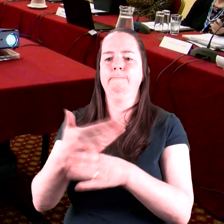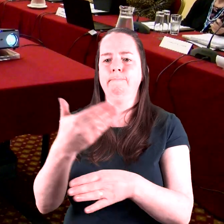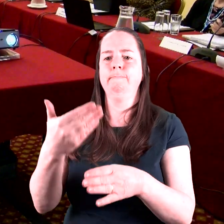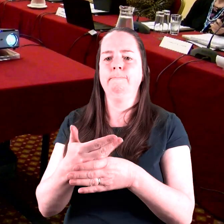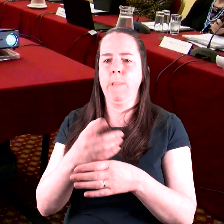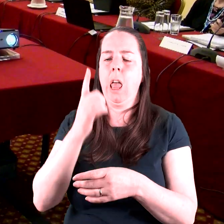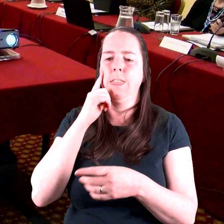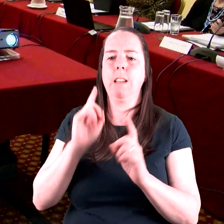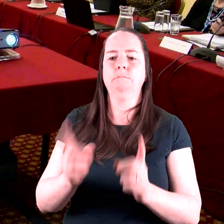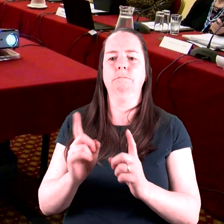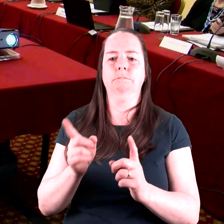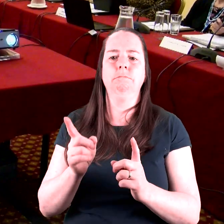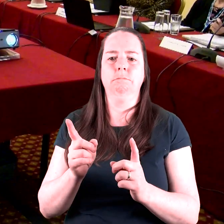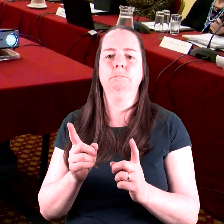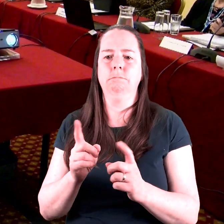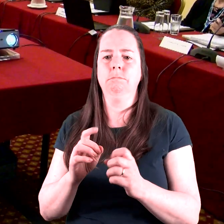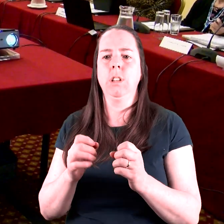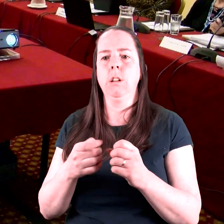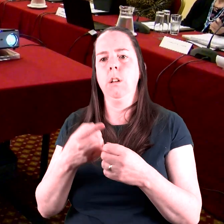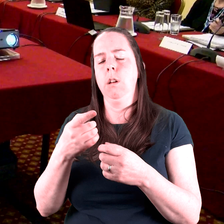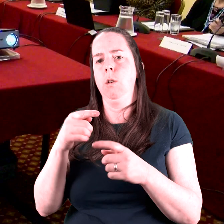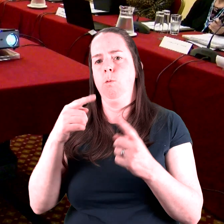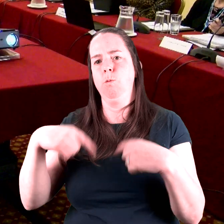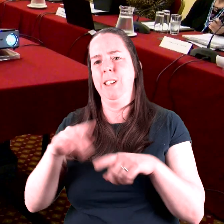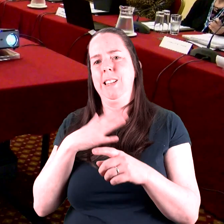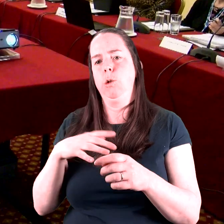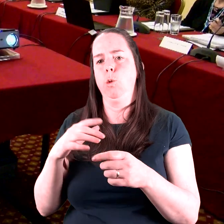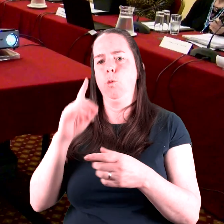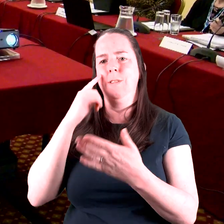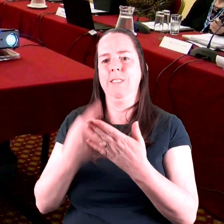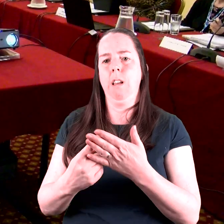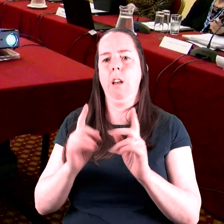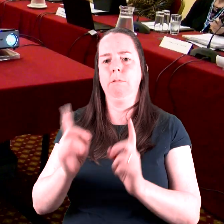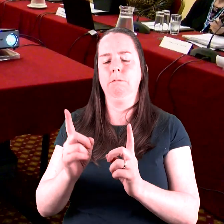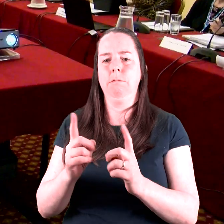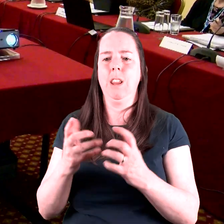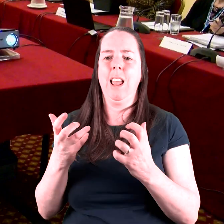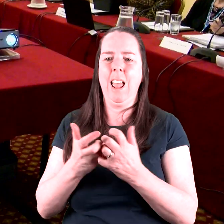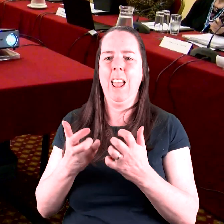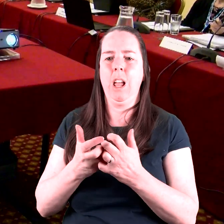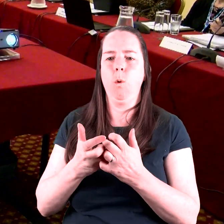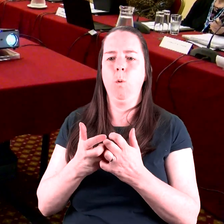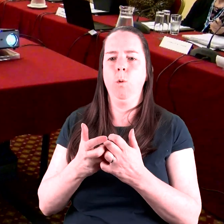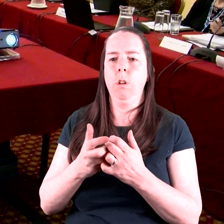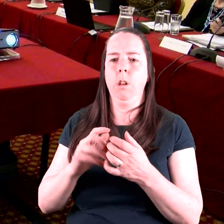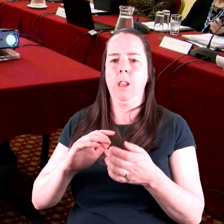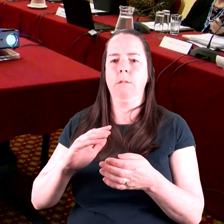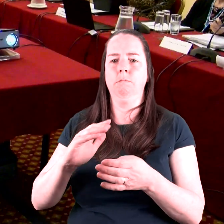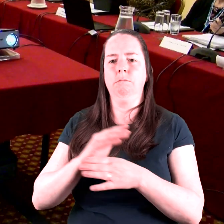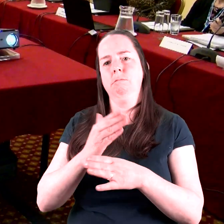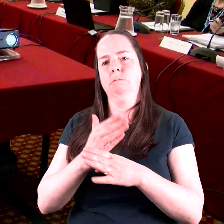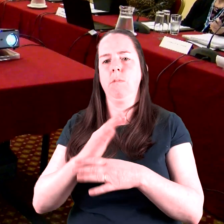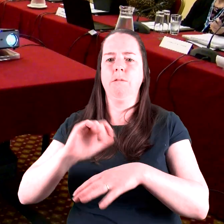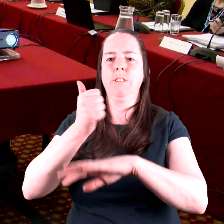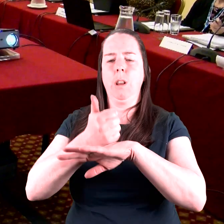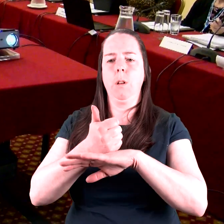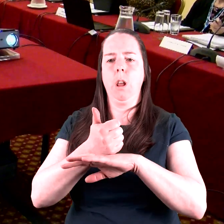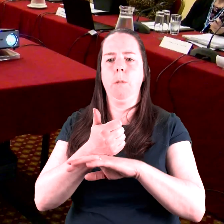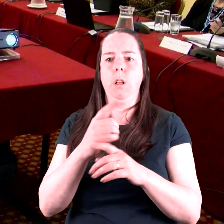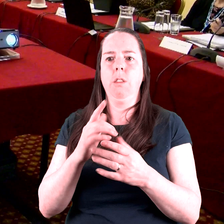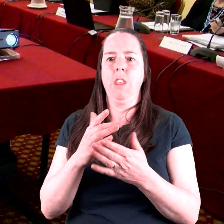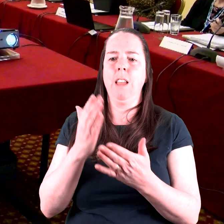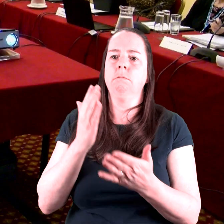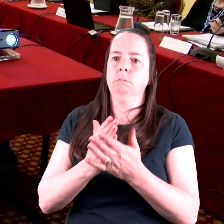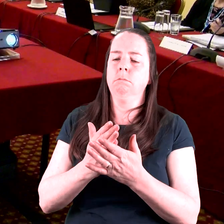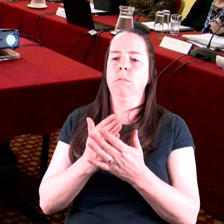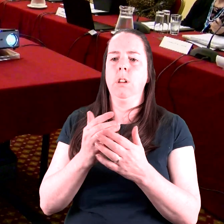we implement, I think, is going to be a key area for us to determine, and how we can implement in a way that genuinely adds